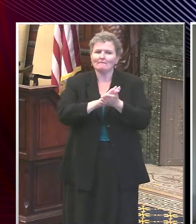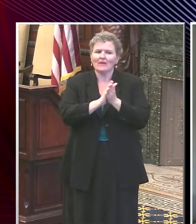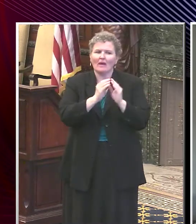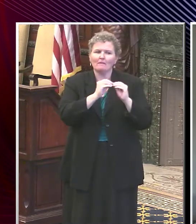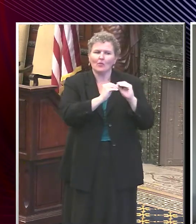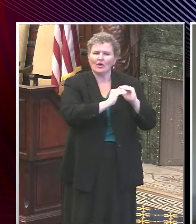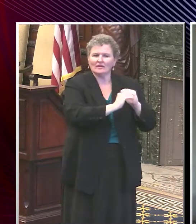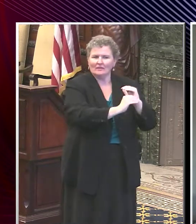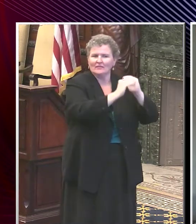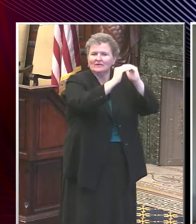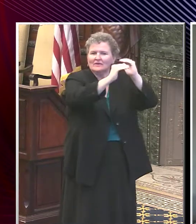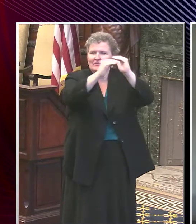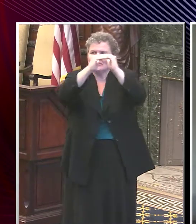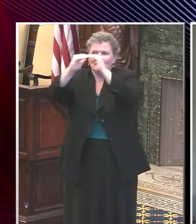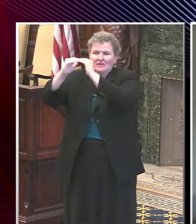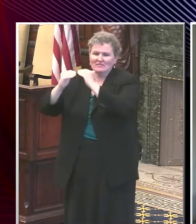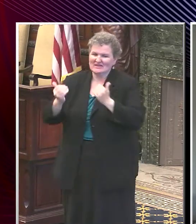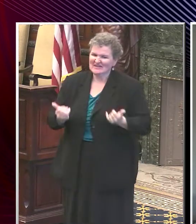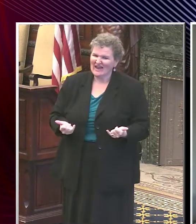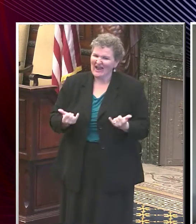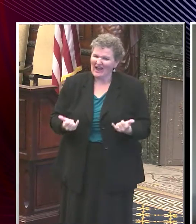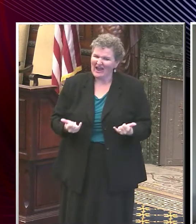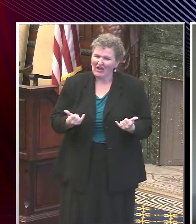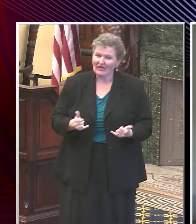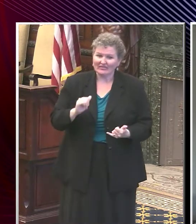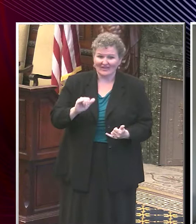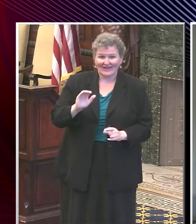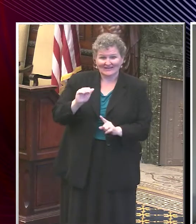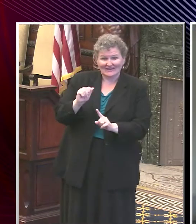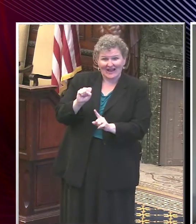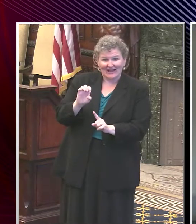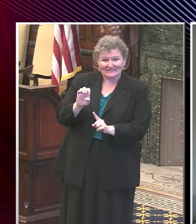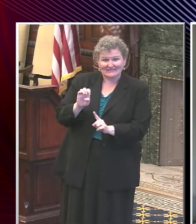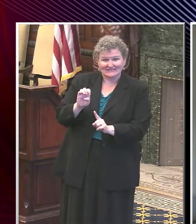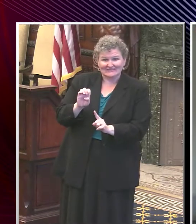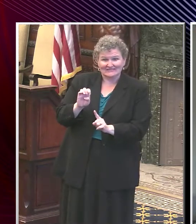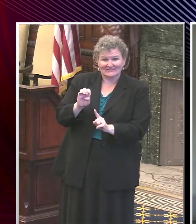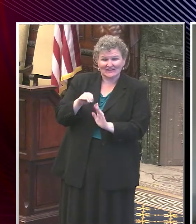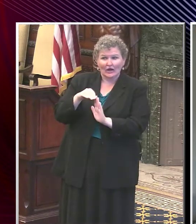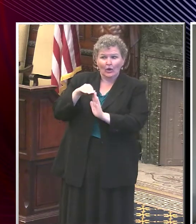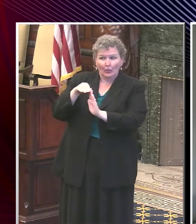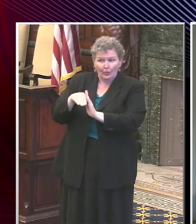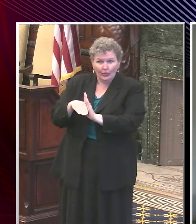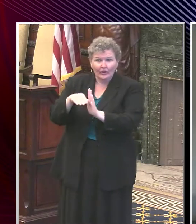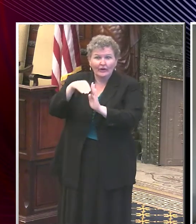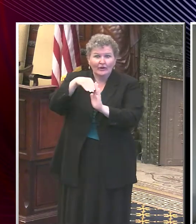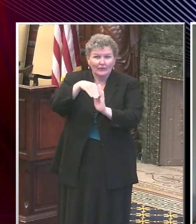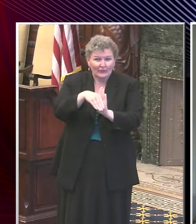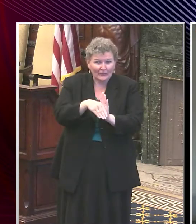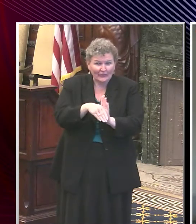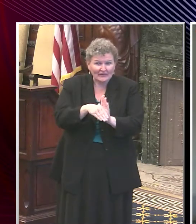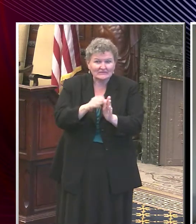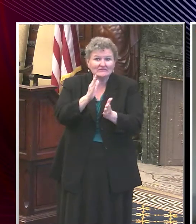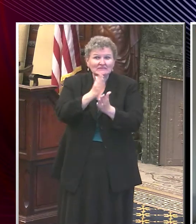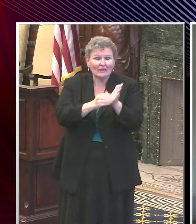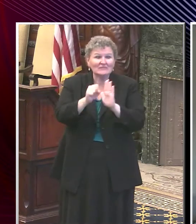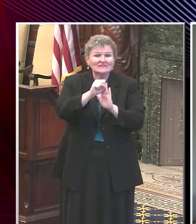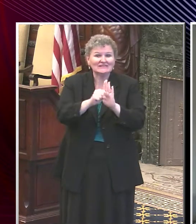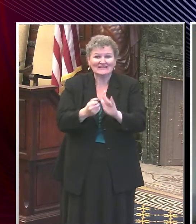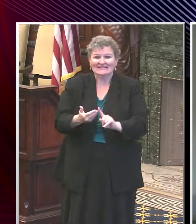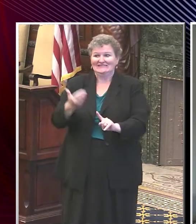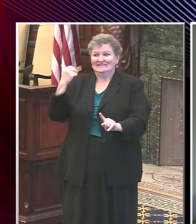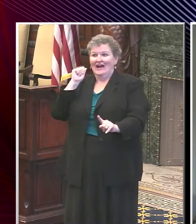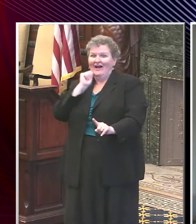week, and daily case counts have been falling in some states that were the earliest surges in this second wave, specifically